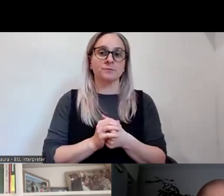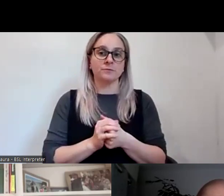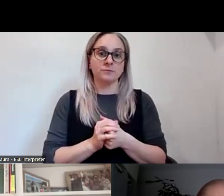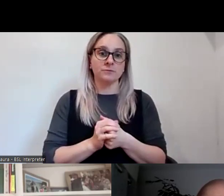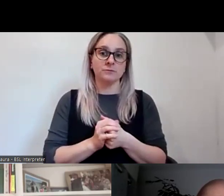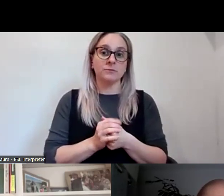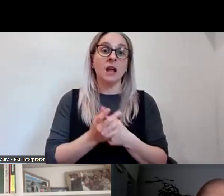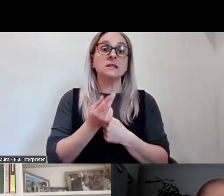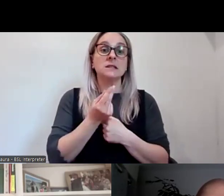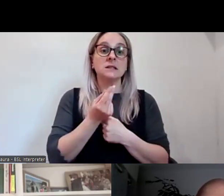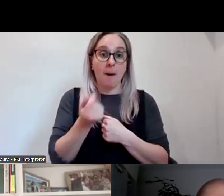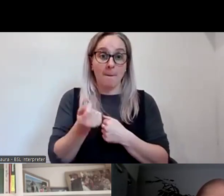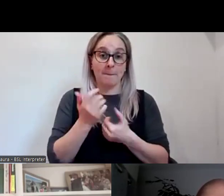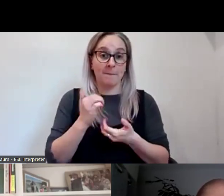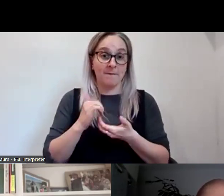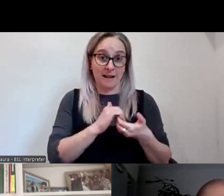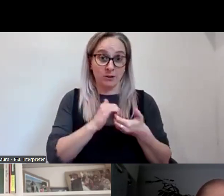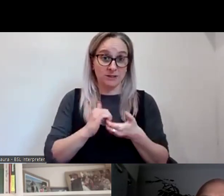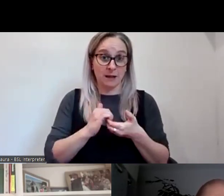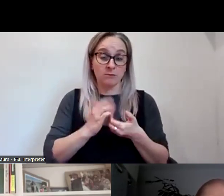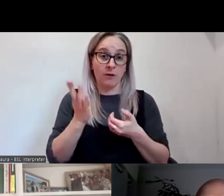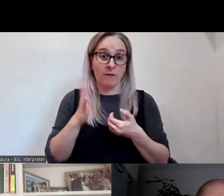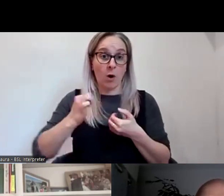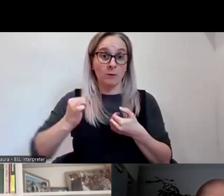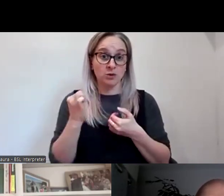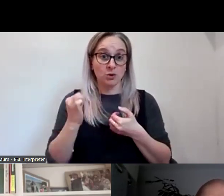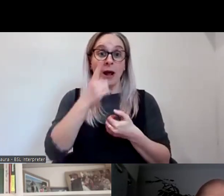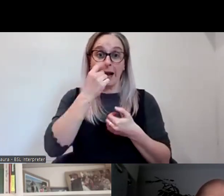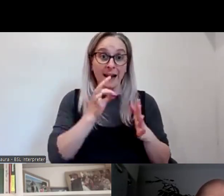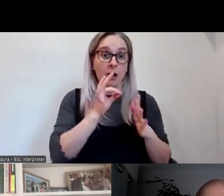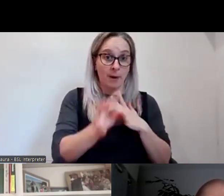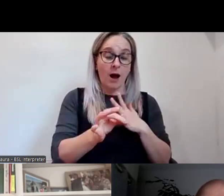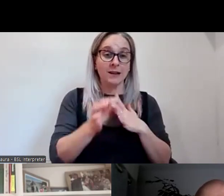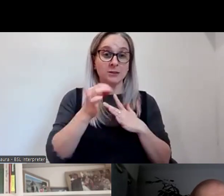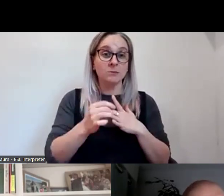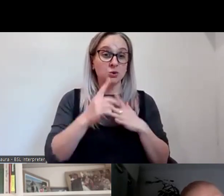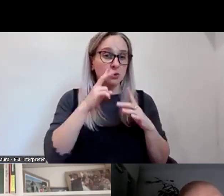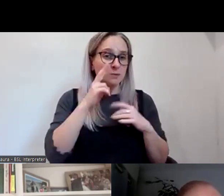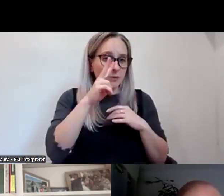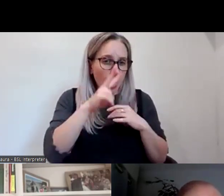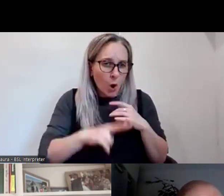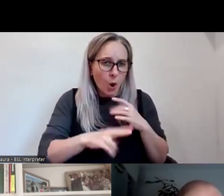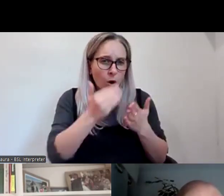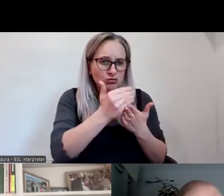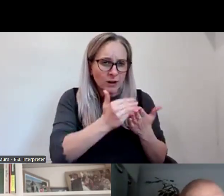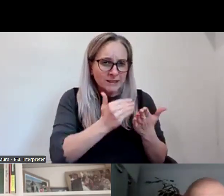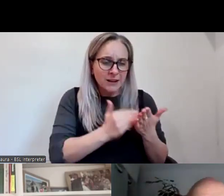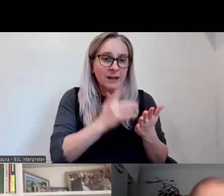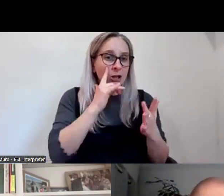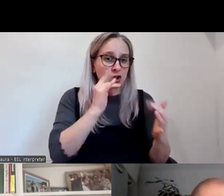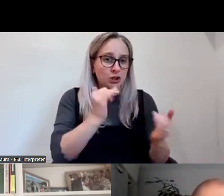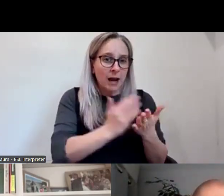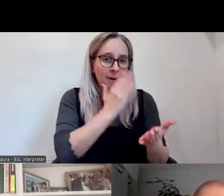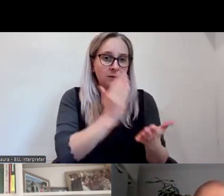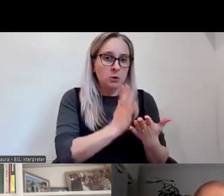applicants, put my teeth in, can apply. So please do check the criteria really, really carefully. I know it's the